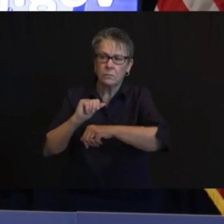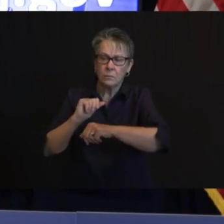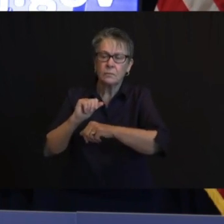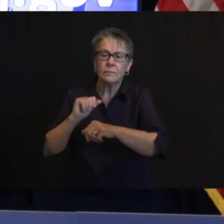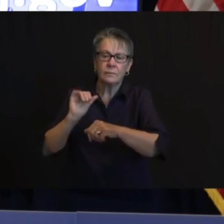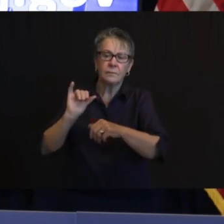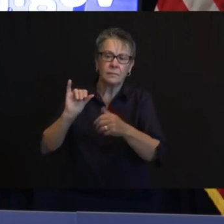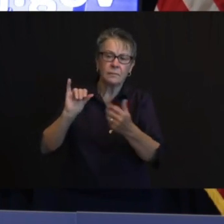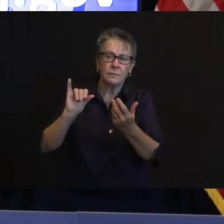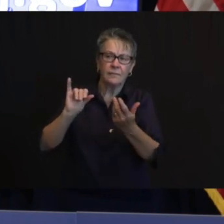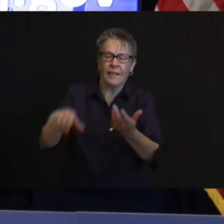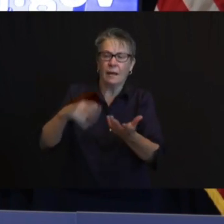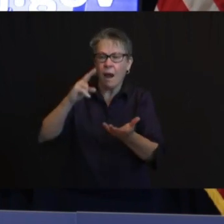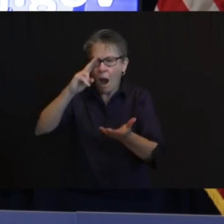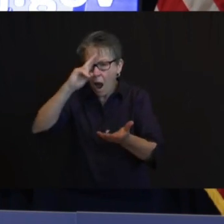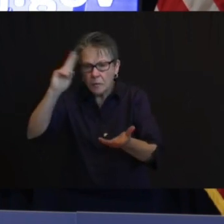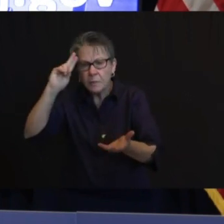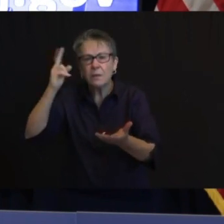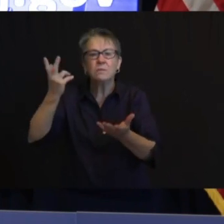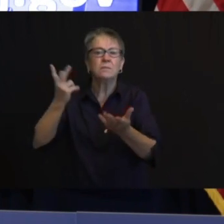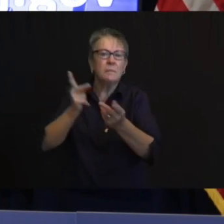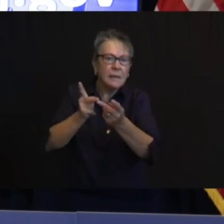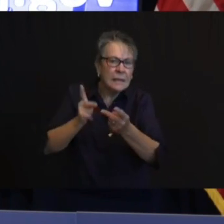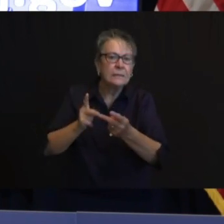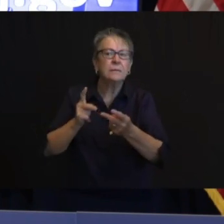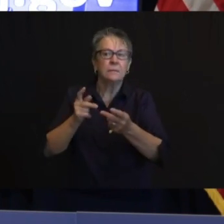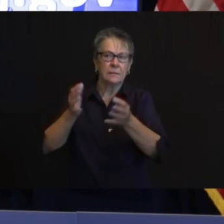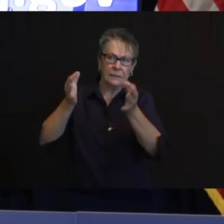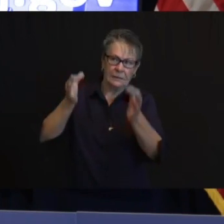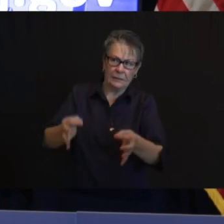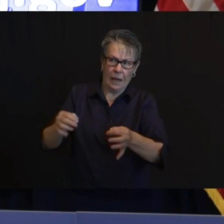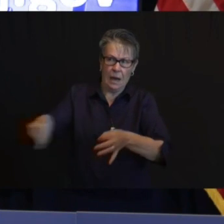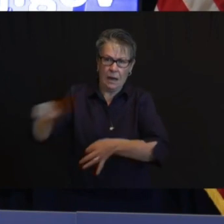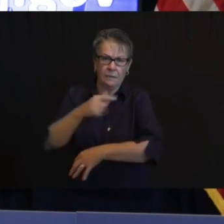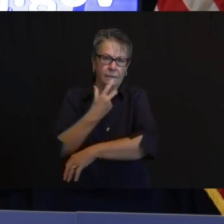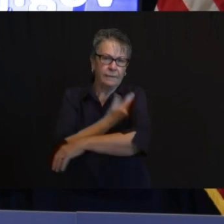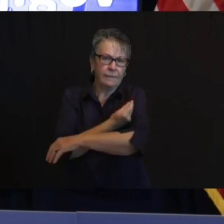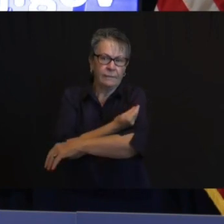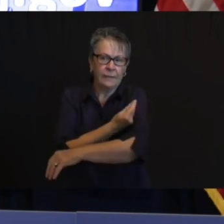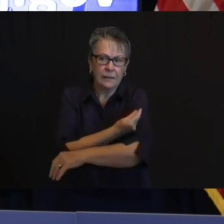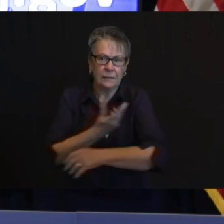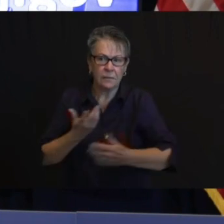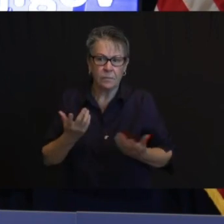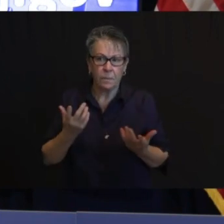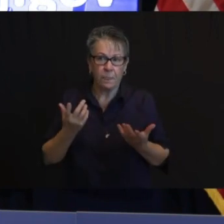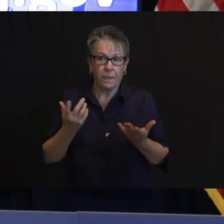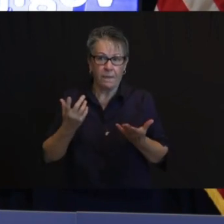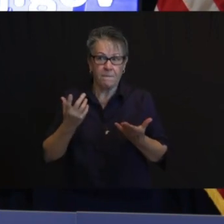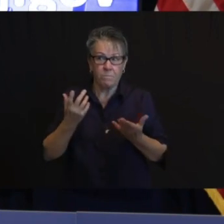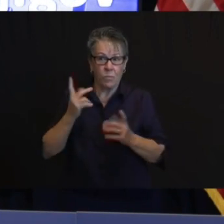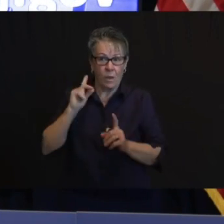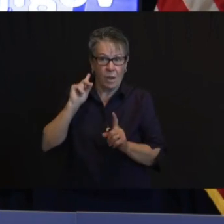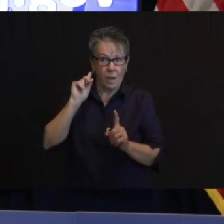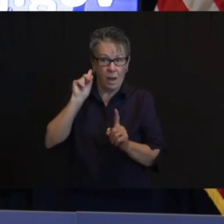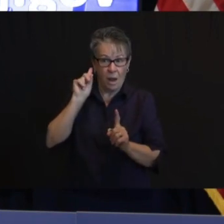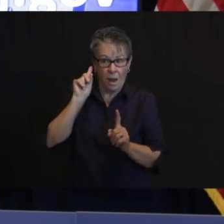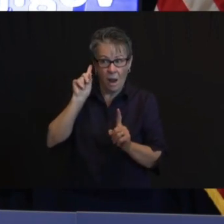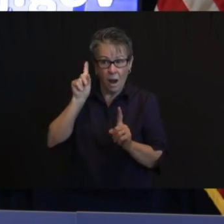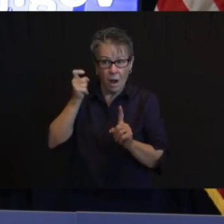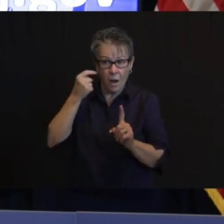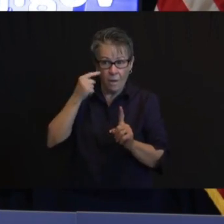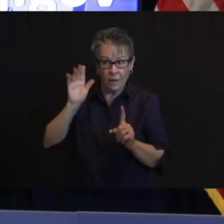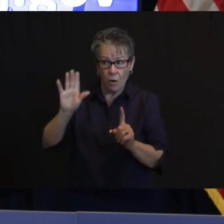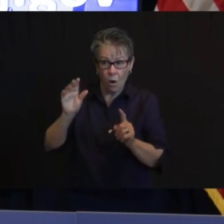prioritization framework is right now at the governor's office for review and will be released before we get